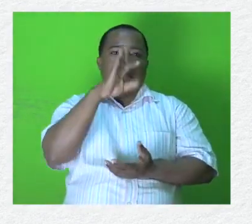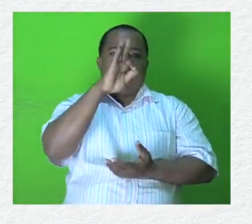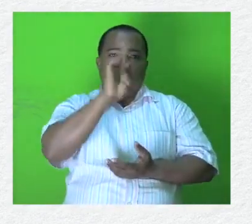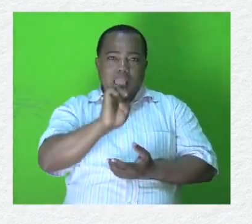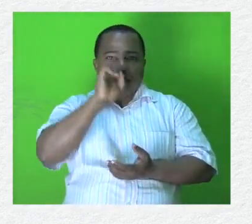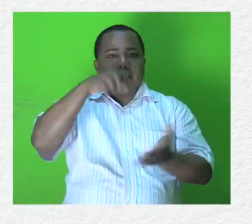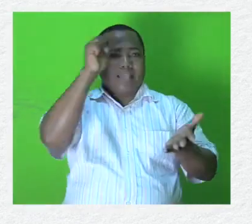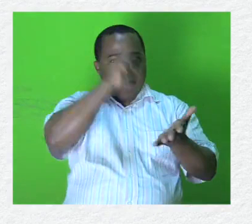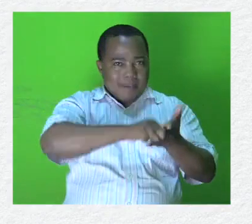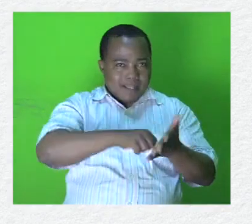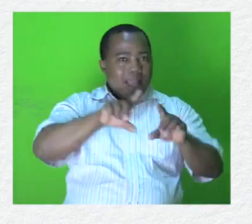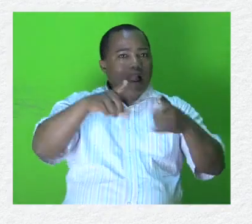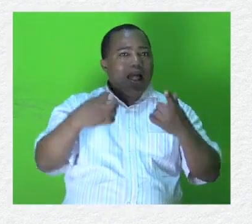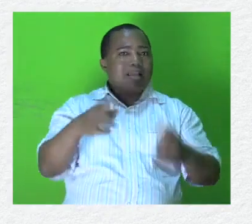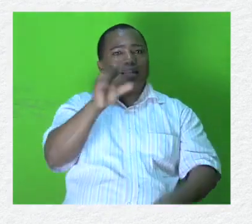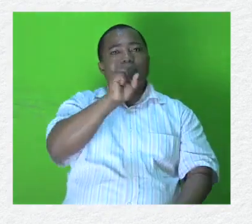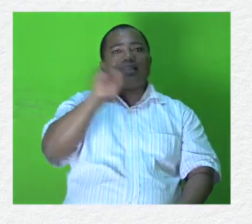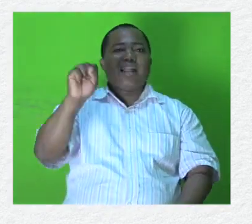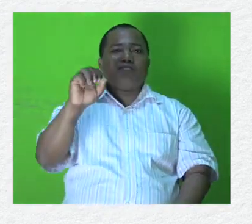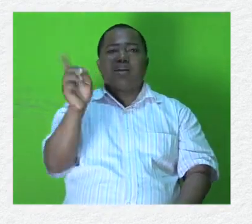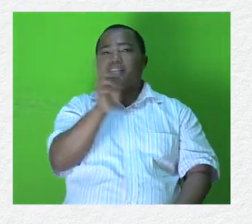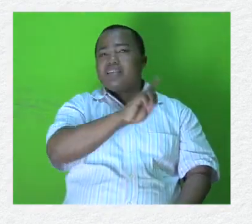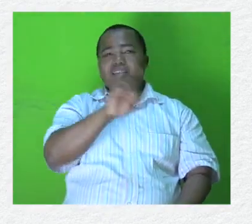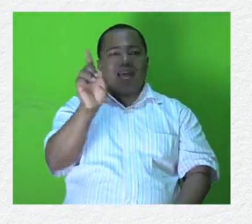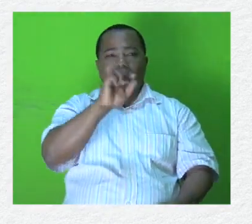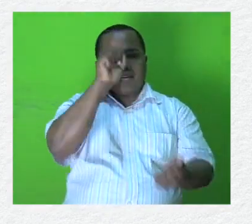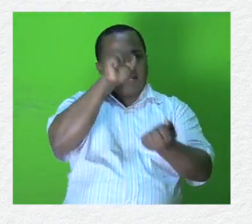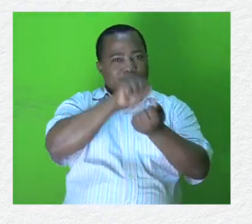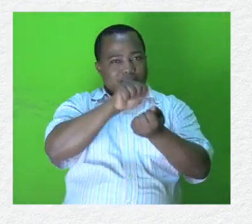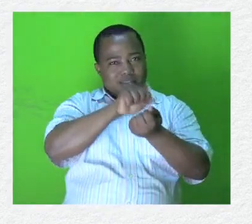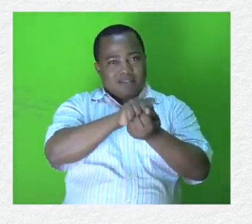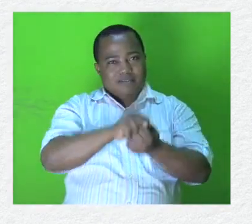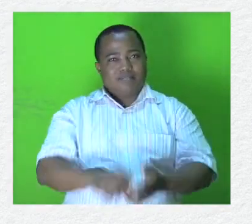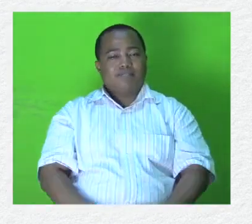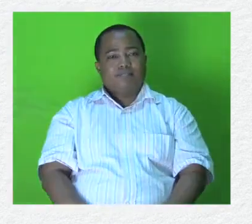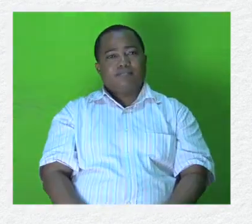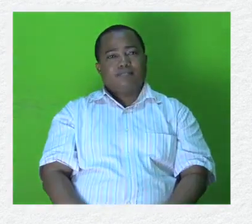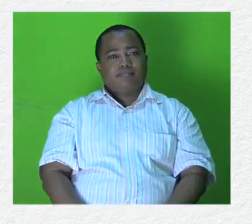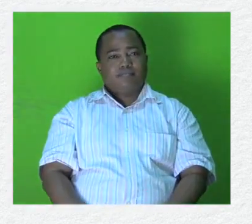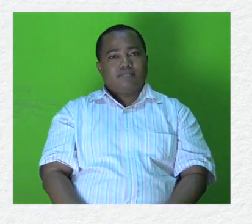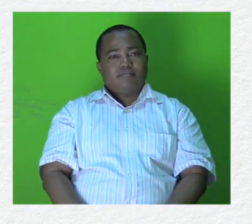Iron is a metal, while sulfur is non-metal.